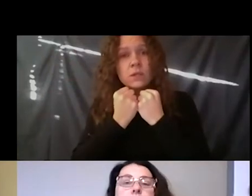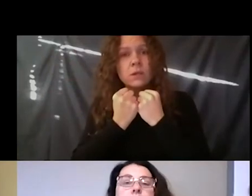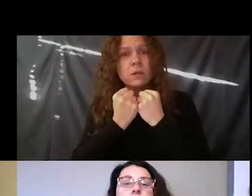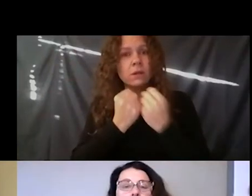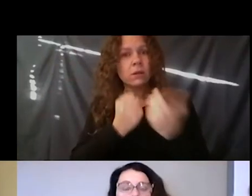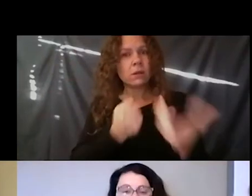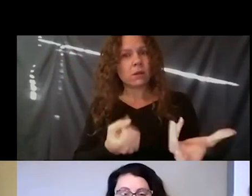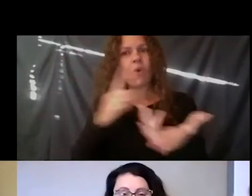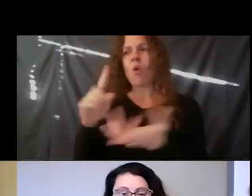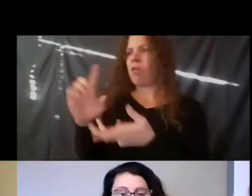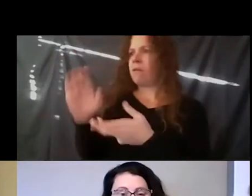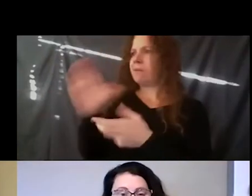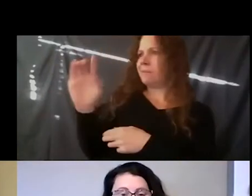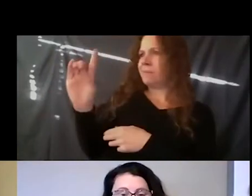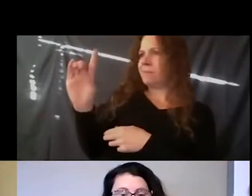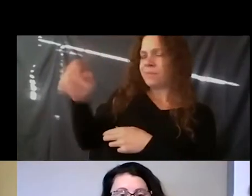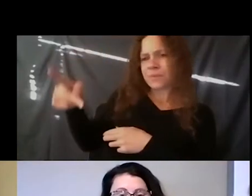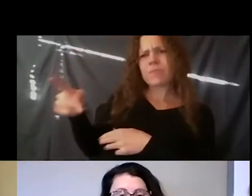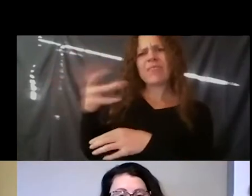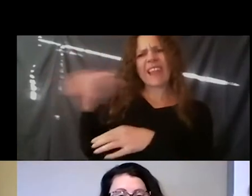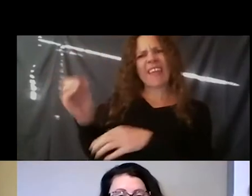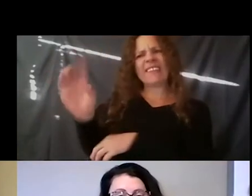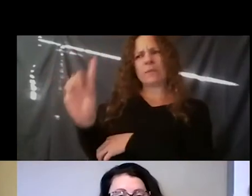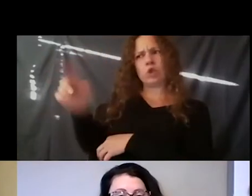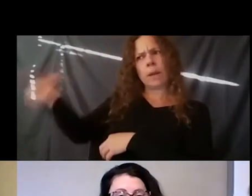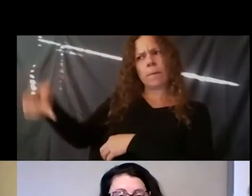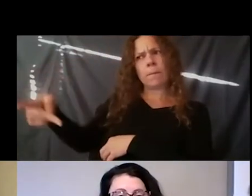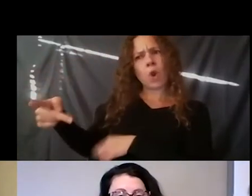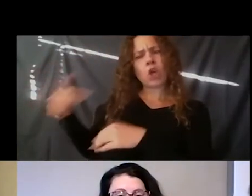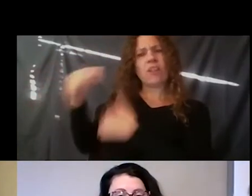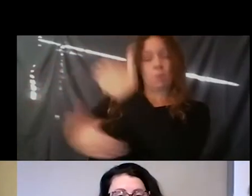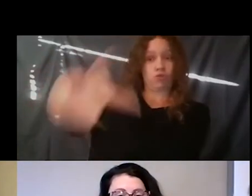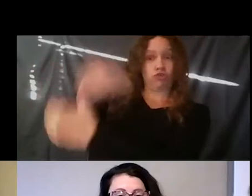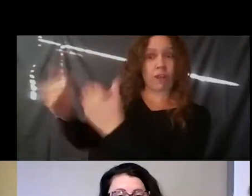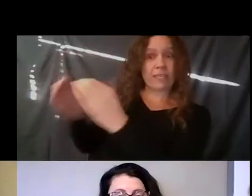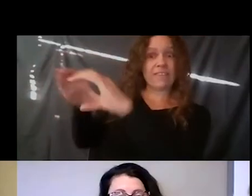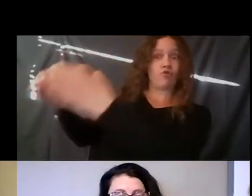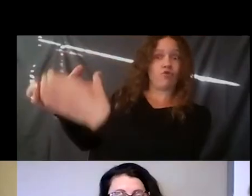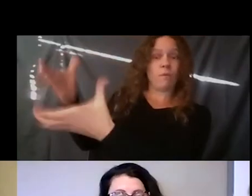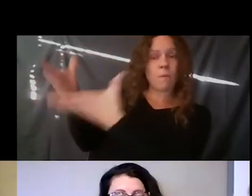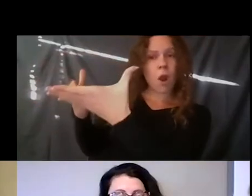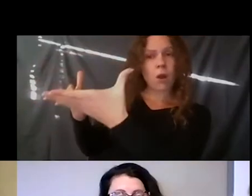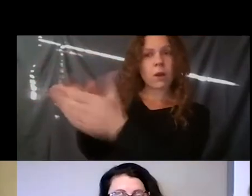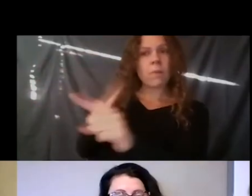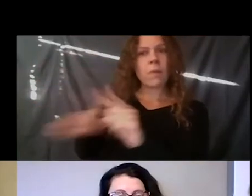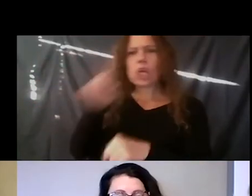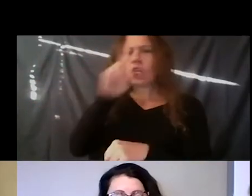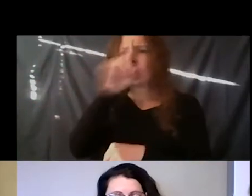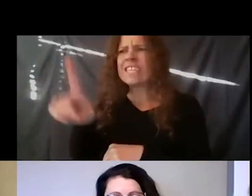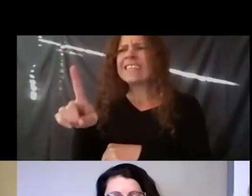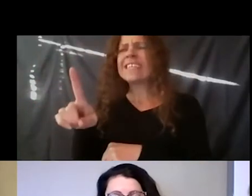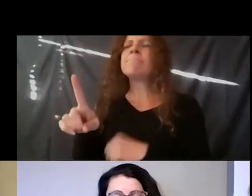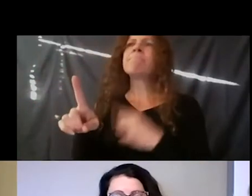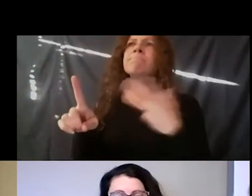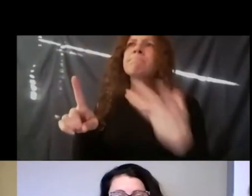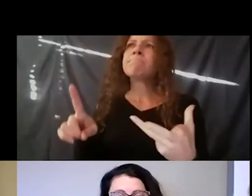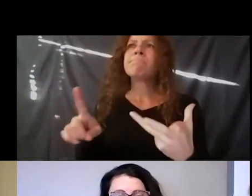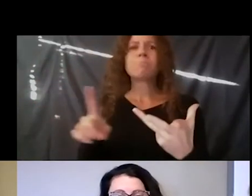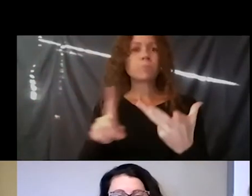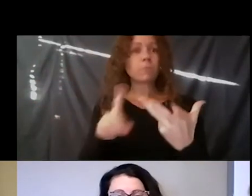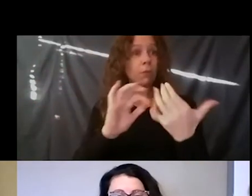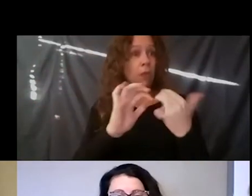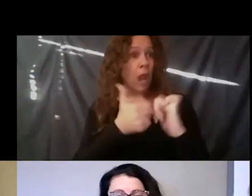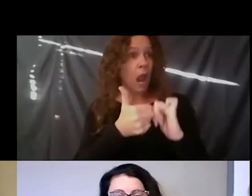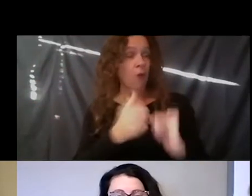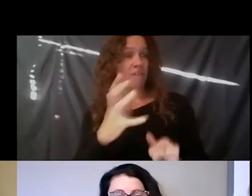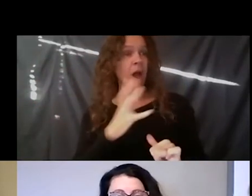the progressives in the Democratic Party. And so I think it's really about how you meet people where they are,